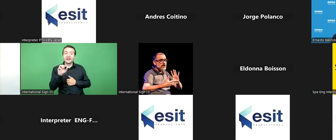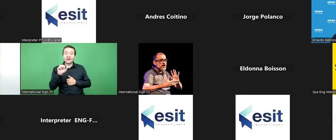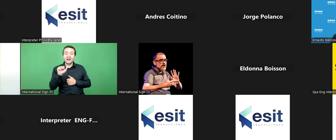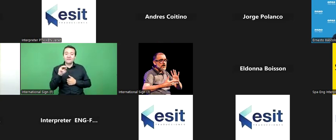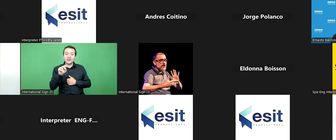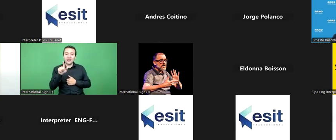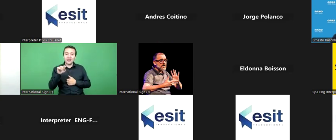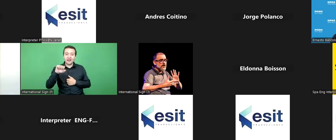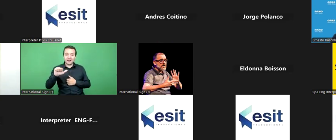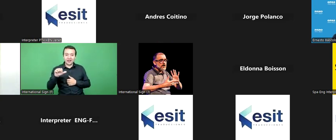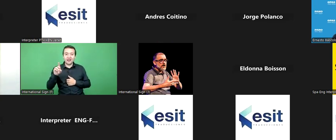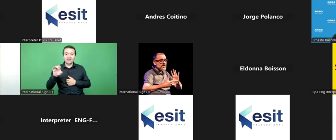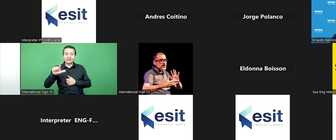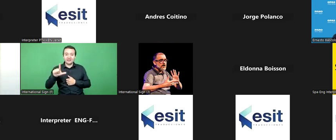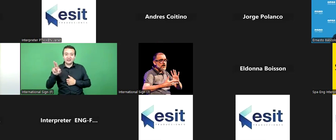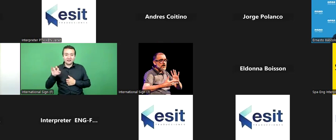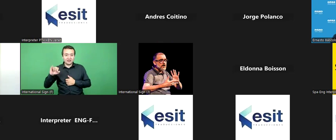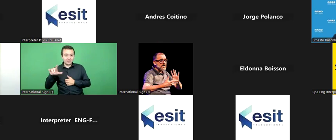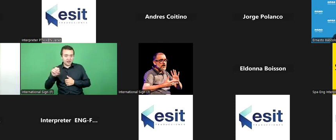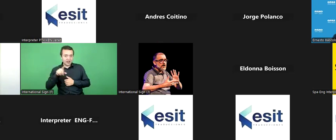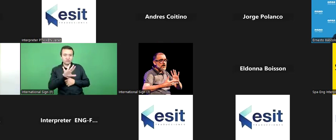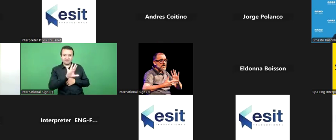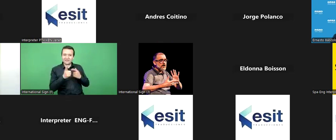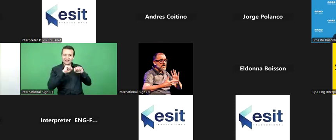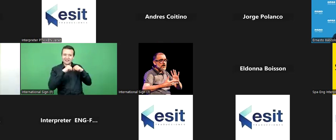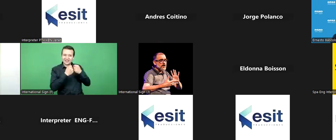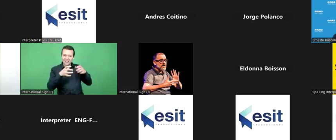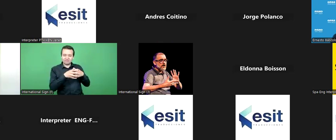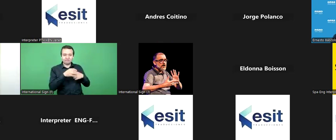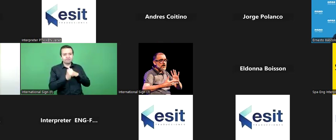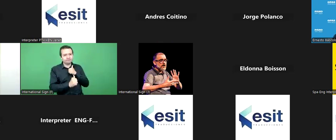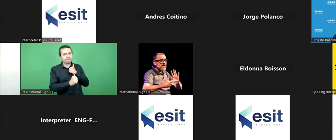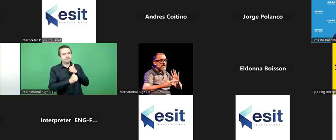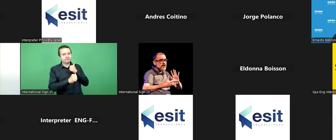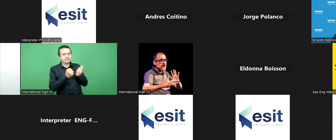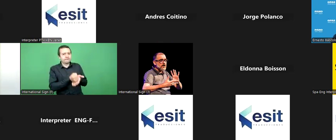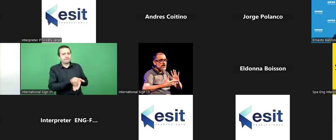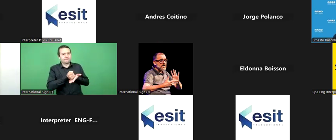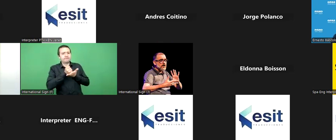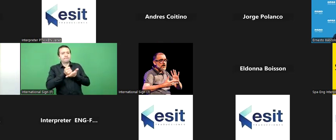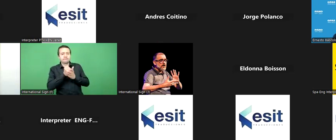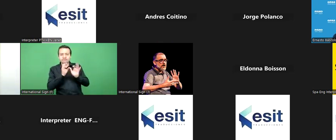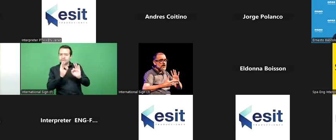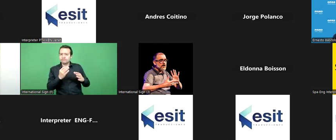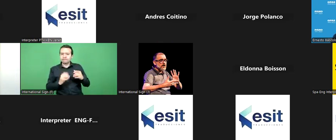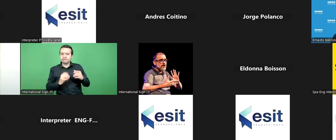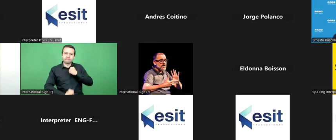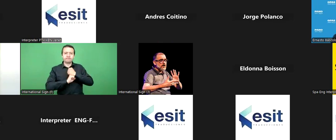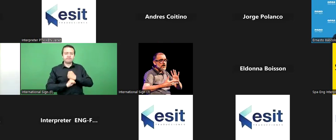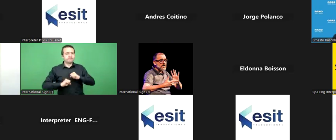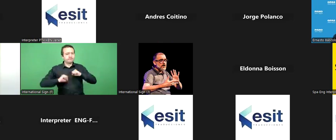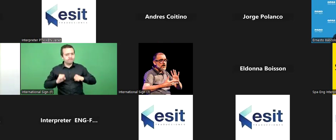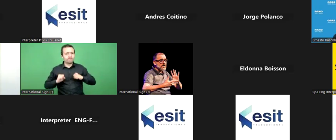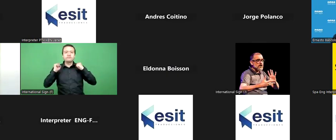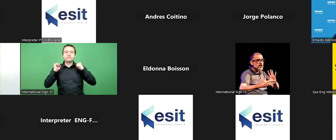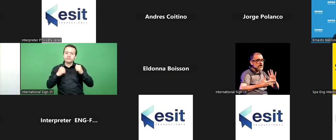HSS advisor, for their support. And I look forward to, strengthening the relationship, our working relationship. Thank